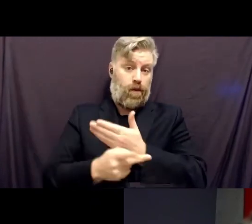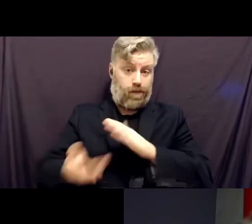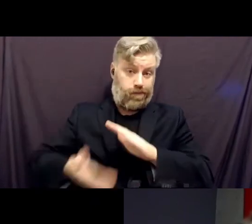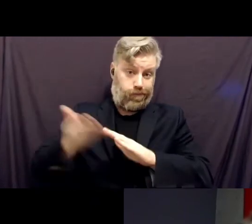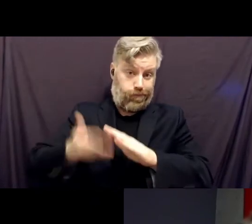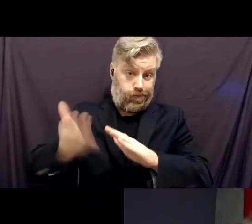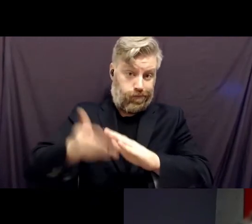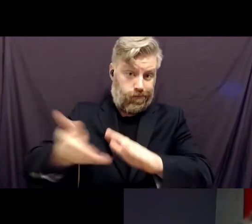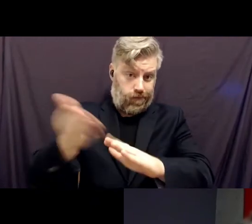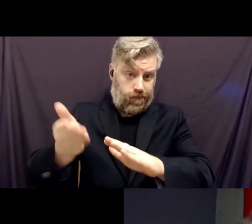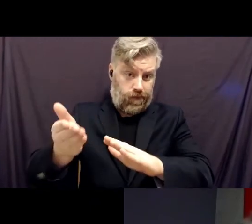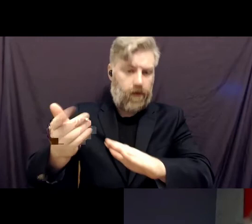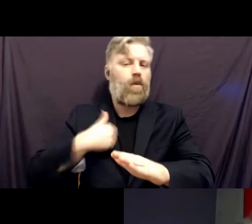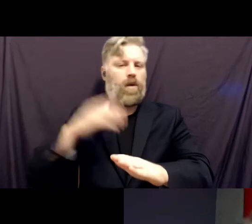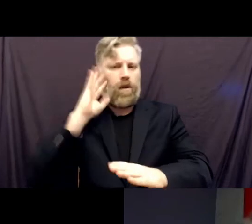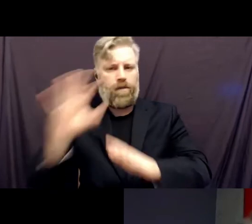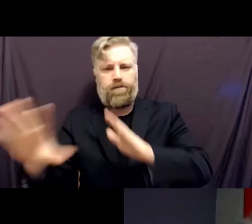selected initiatives